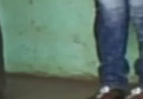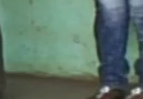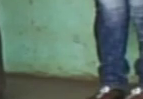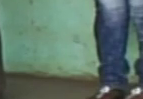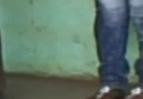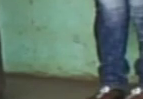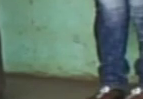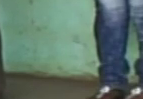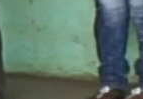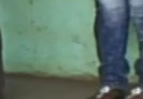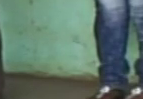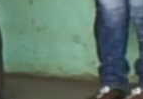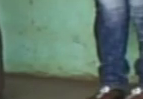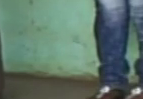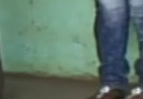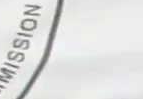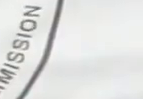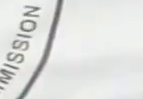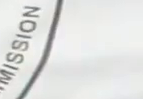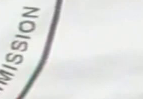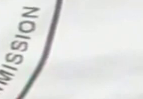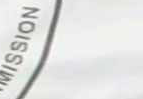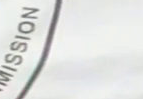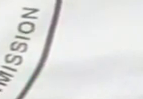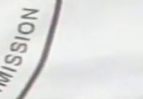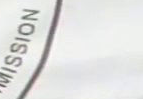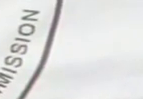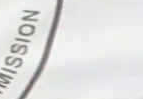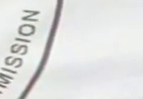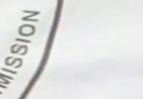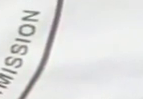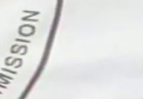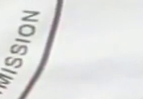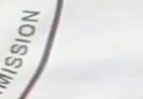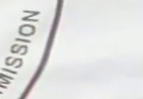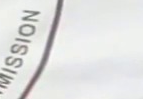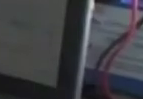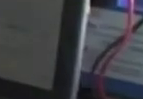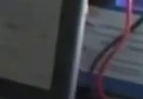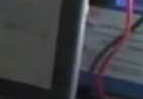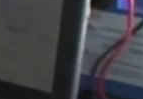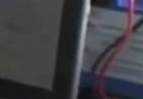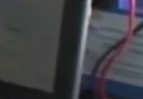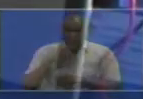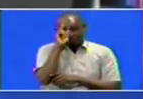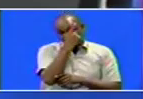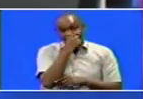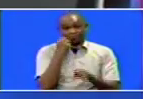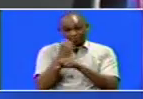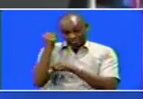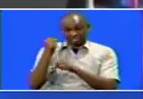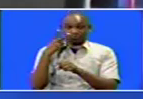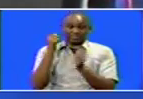to register 8 million additional voters. Registration of diaspora voters will run from 1st to 15th